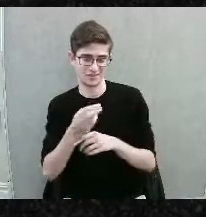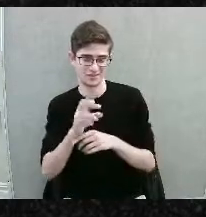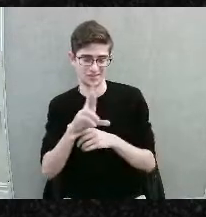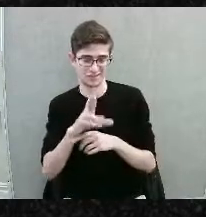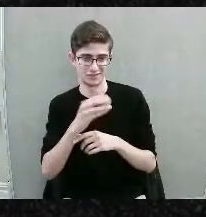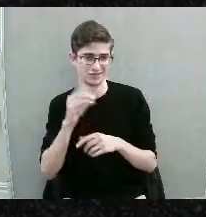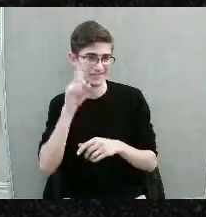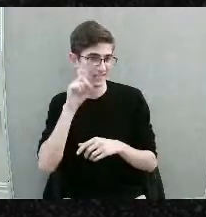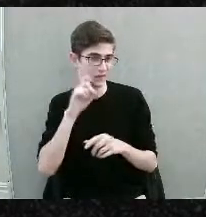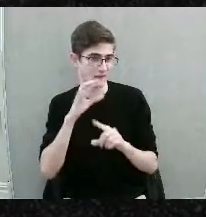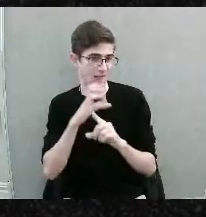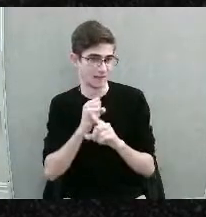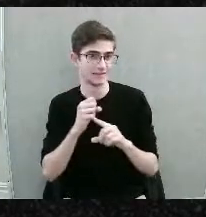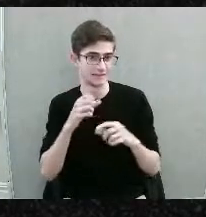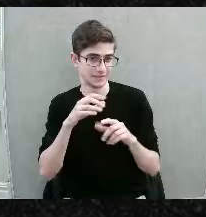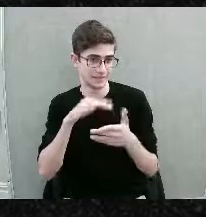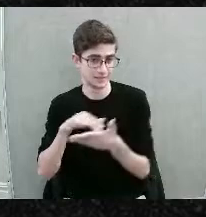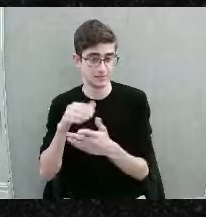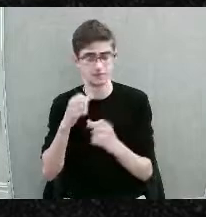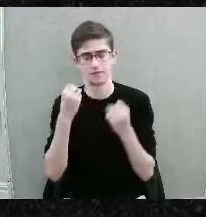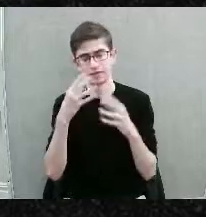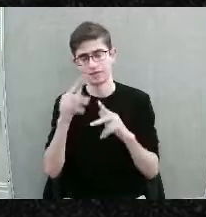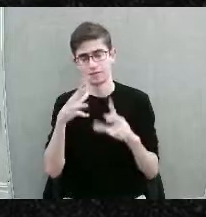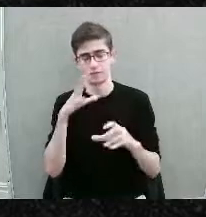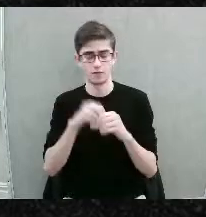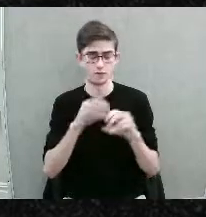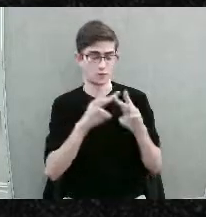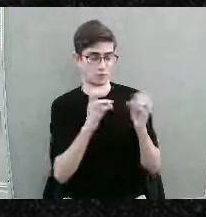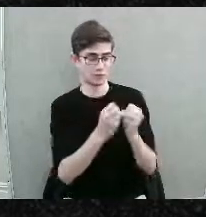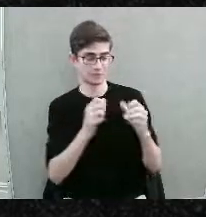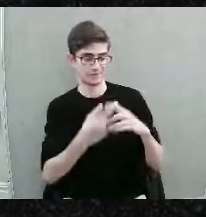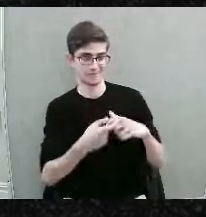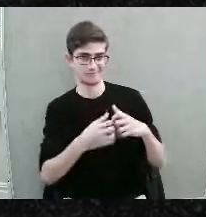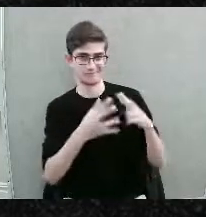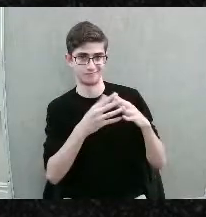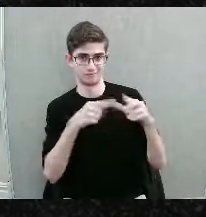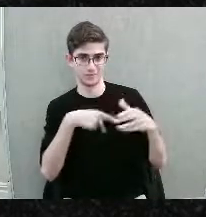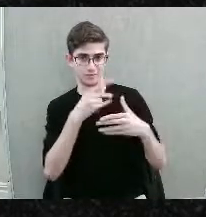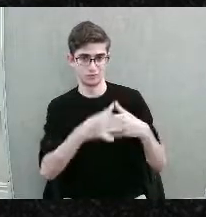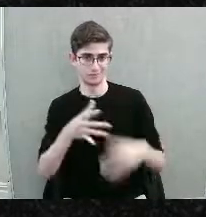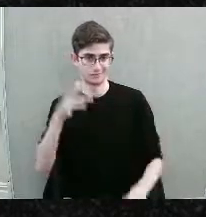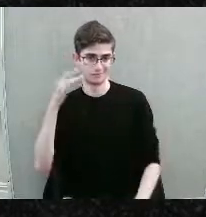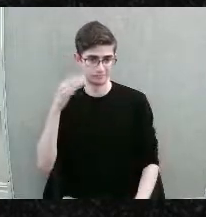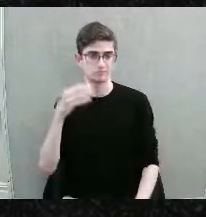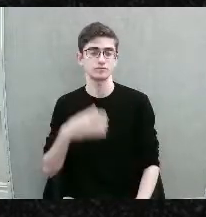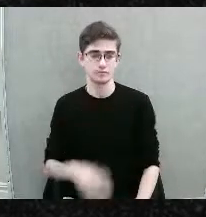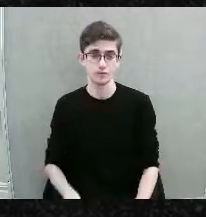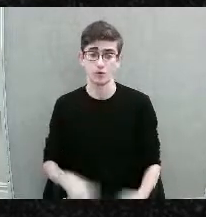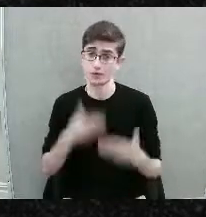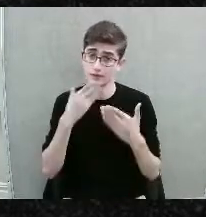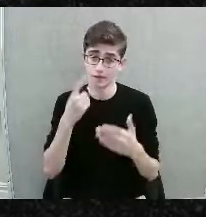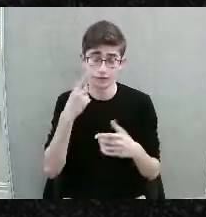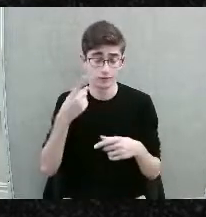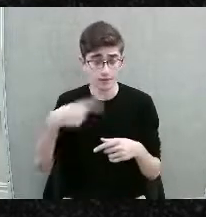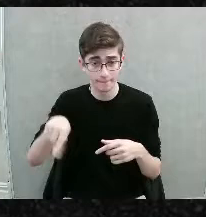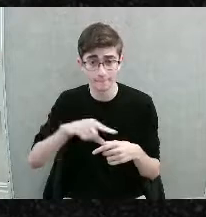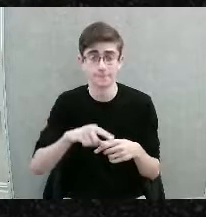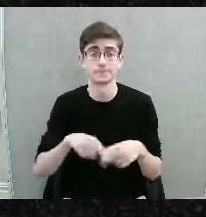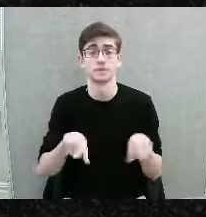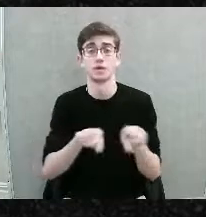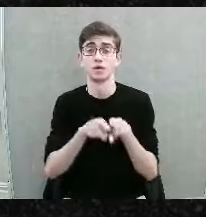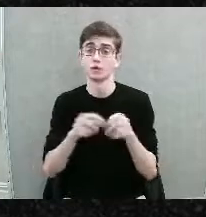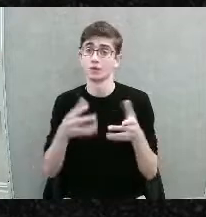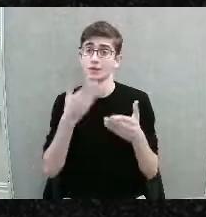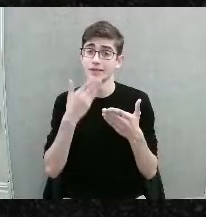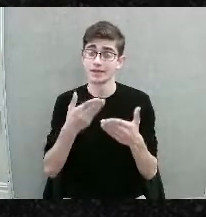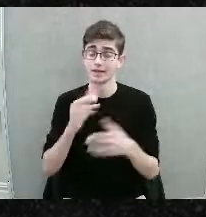of whom participated in the initial workshop that set off this project, including Nefertiti Tadiar. So thank you to them. We want to